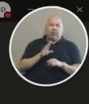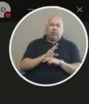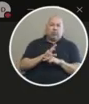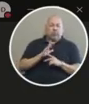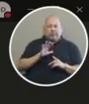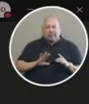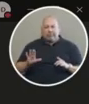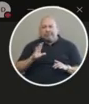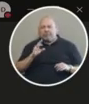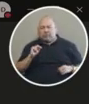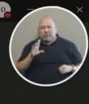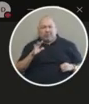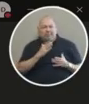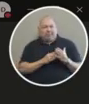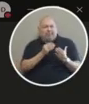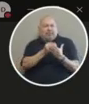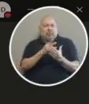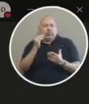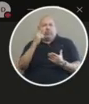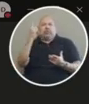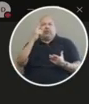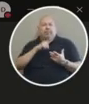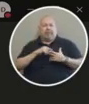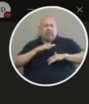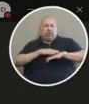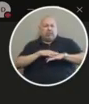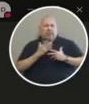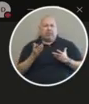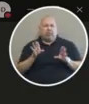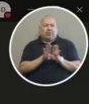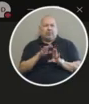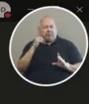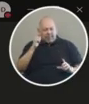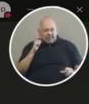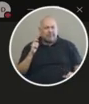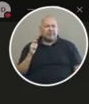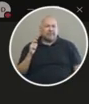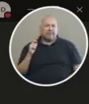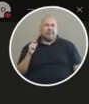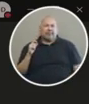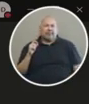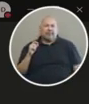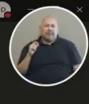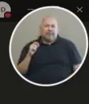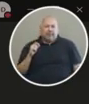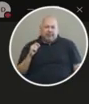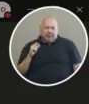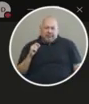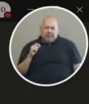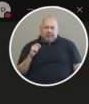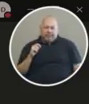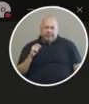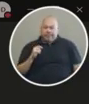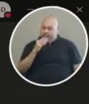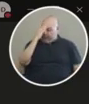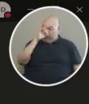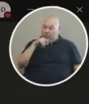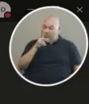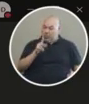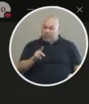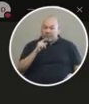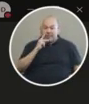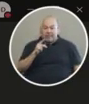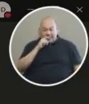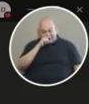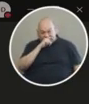our discretionary funds or something to get caution tape to close these down, because they're, you know, I know I'm not the only person that has